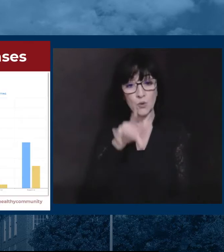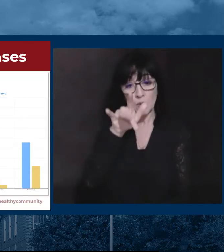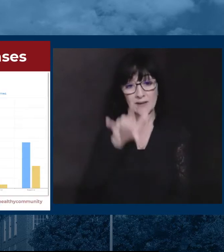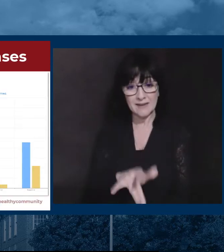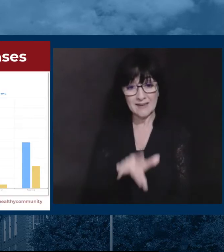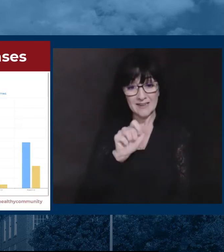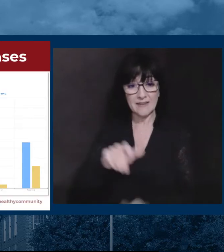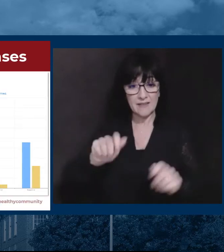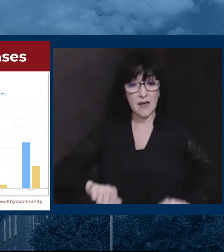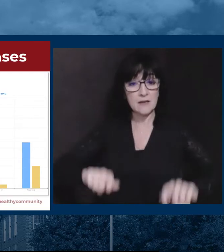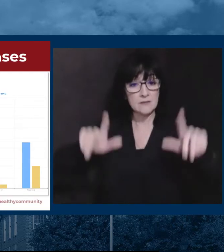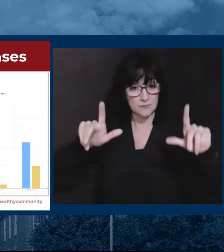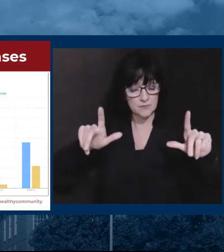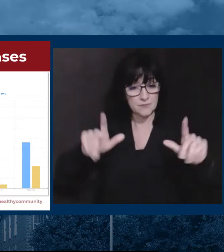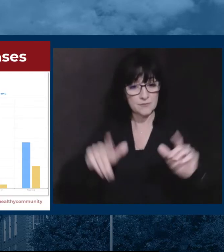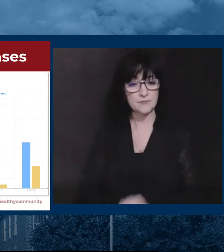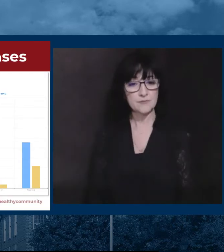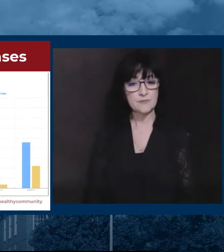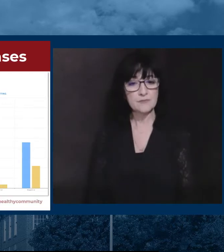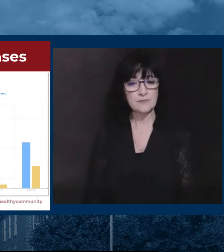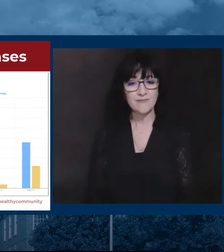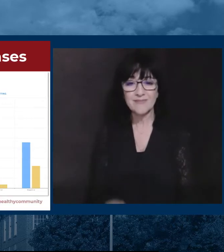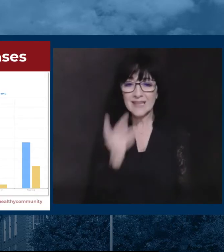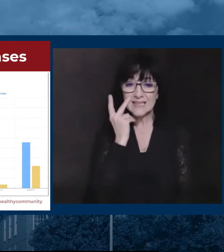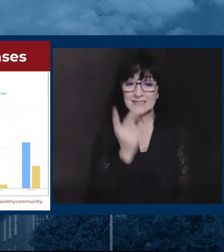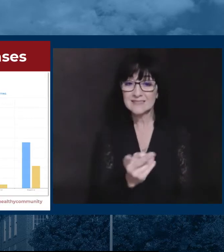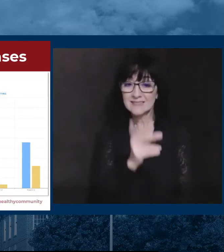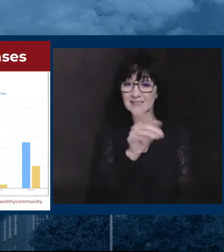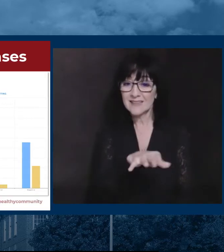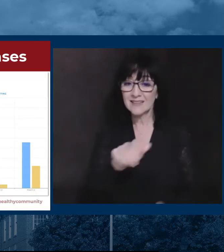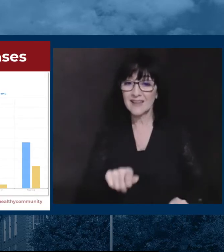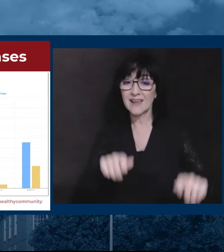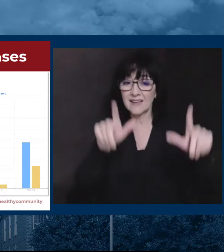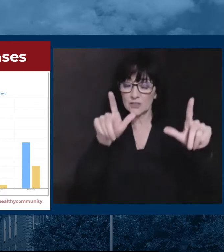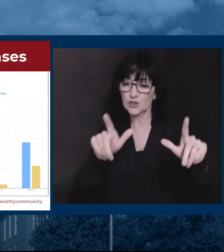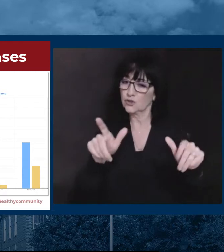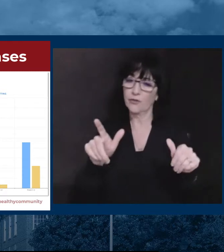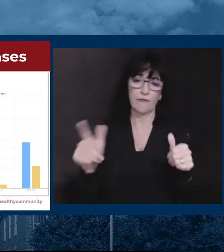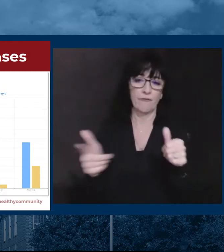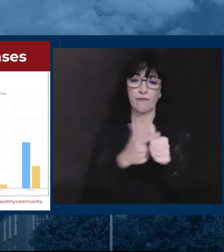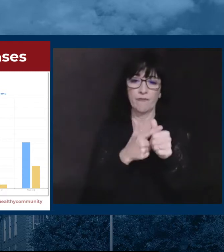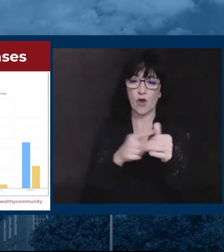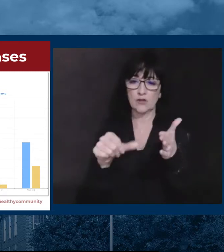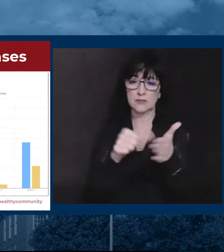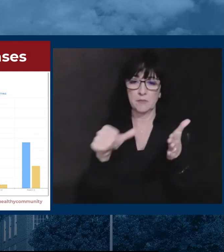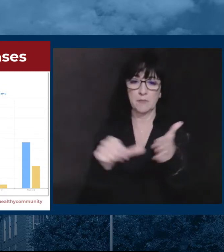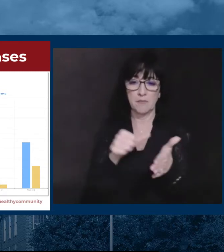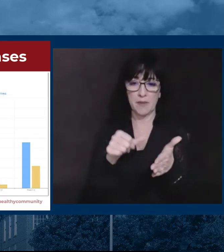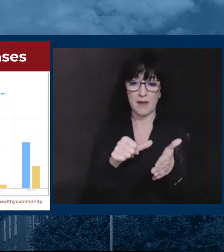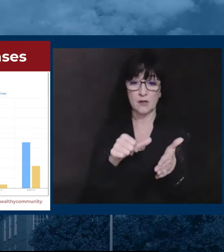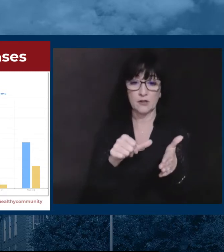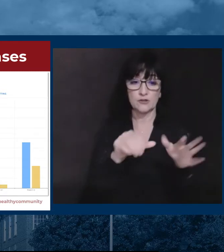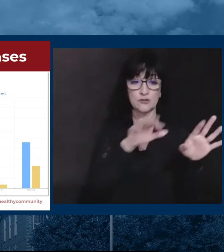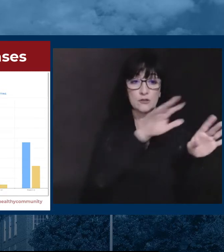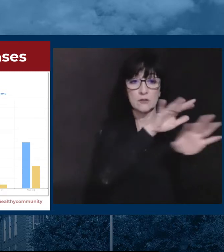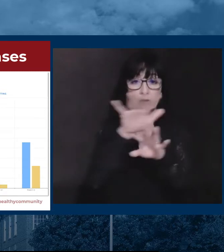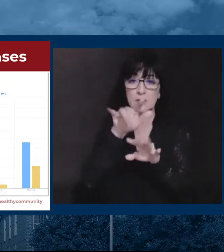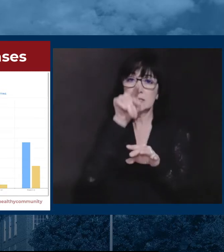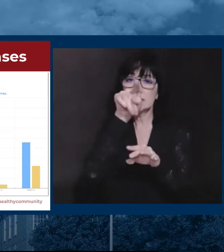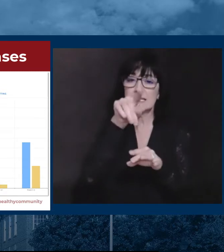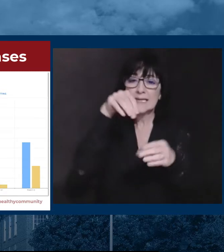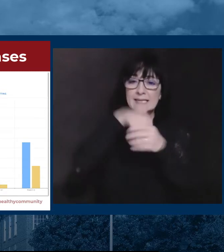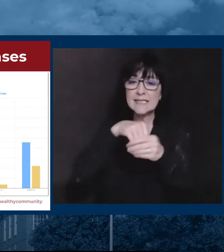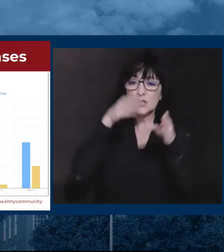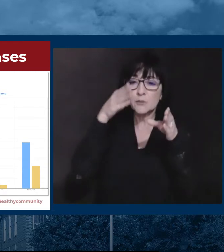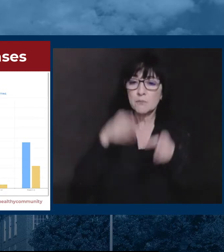slide, you're going to be able to, on our front page, see a tab that says in-person school